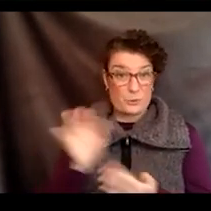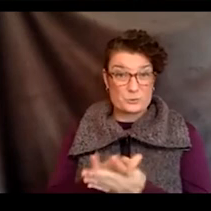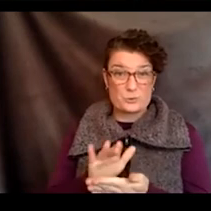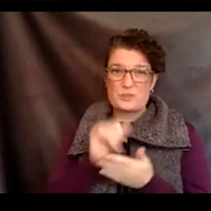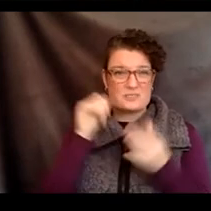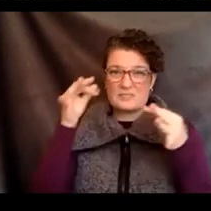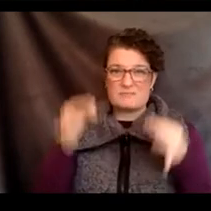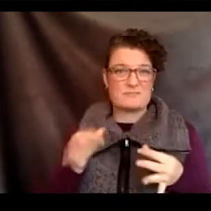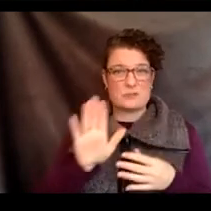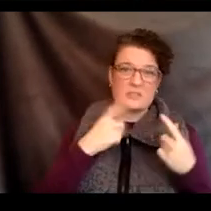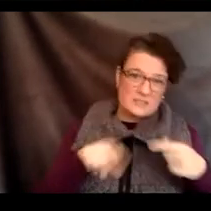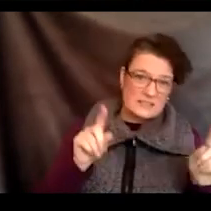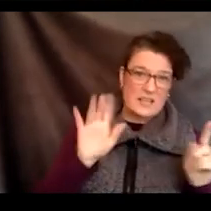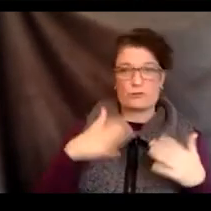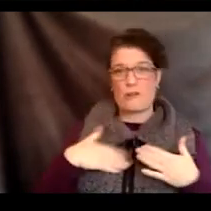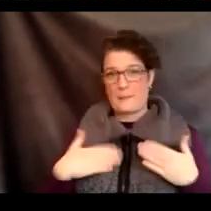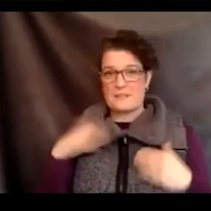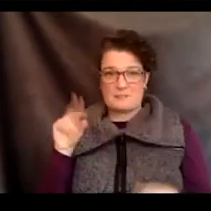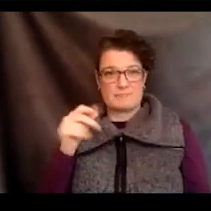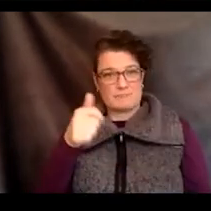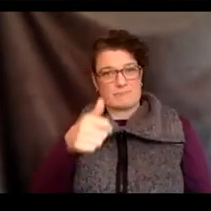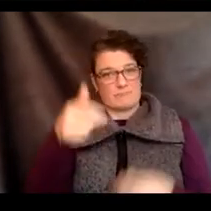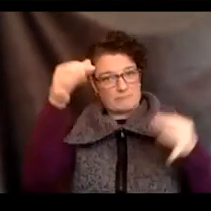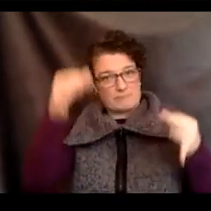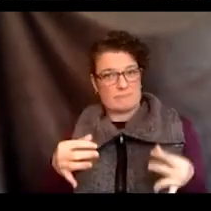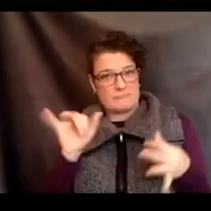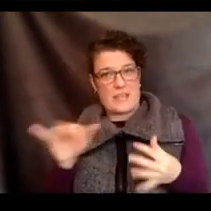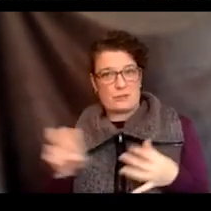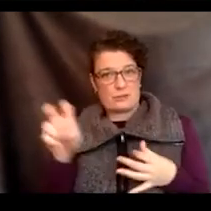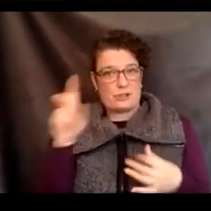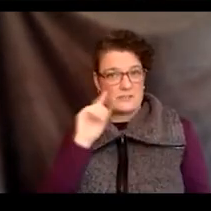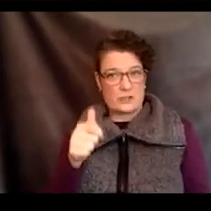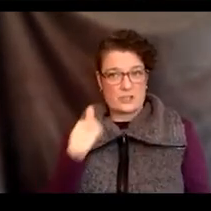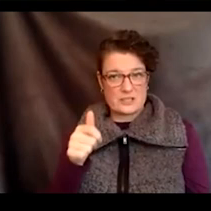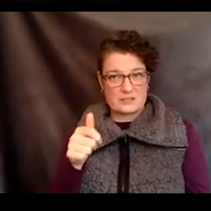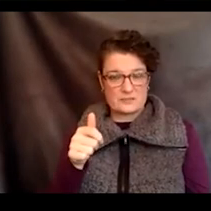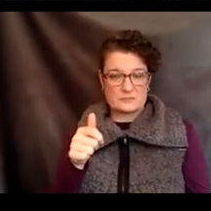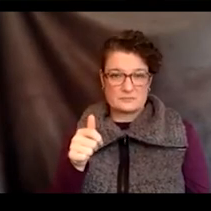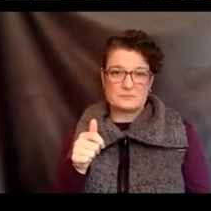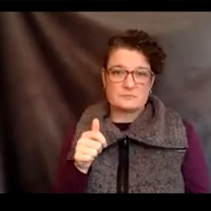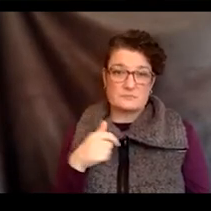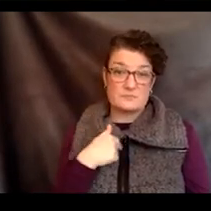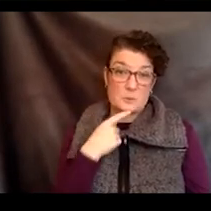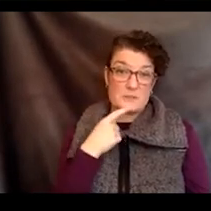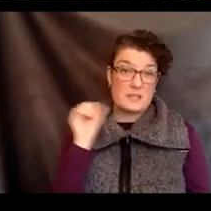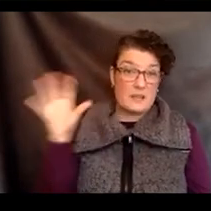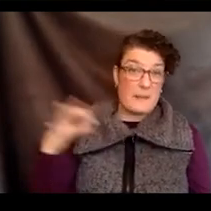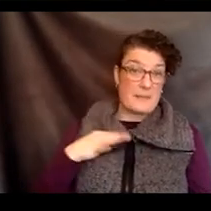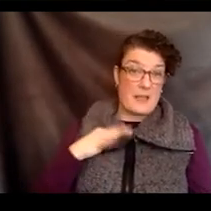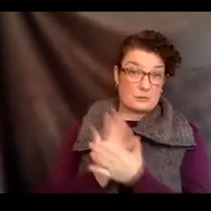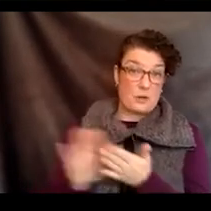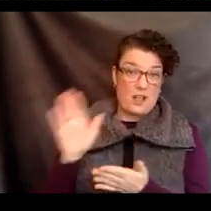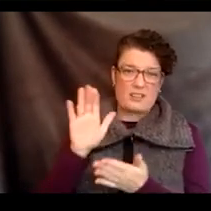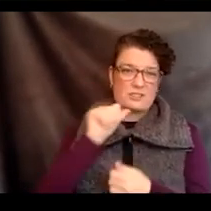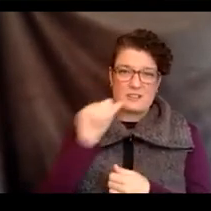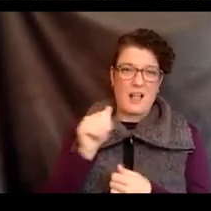your success or your happiness. You get to determine that journey for yourself. I would say applying to college is not a